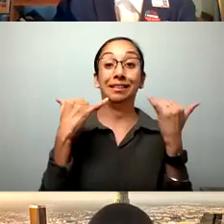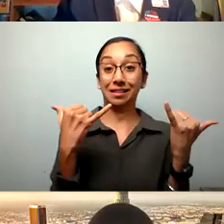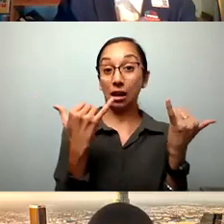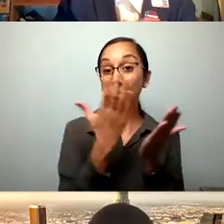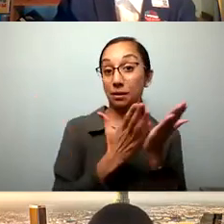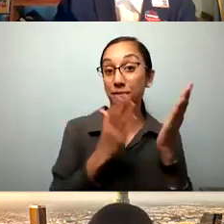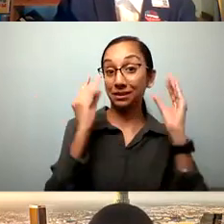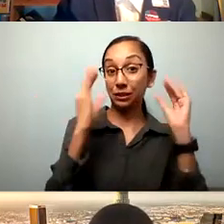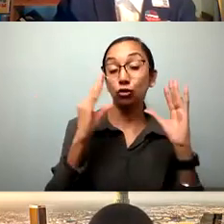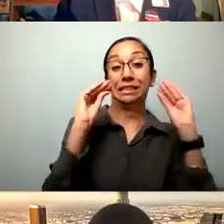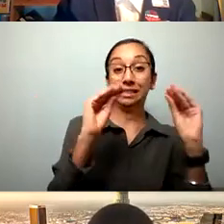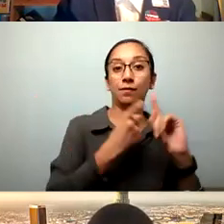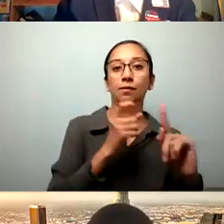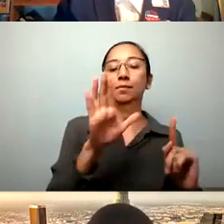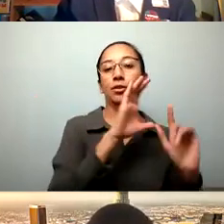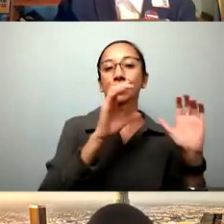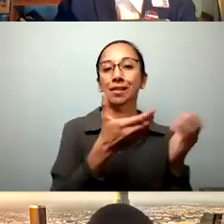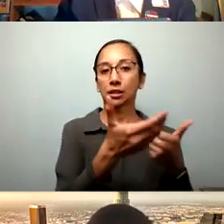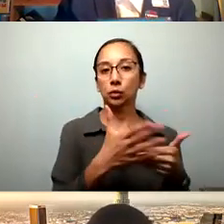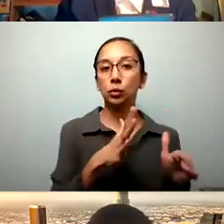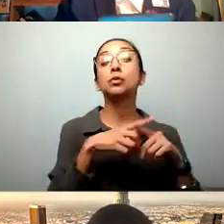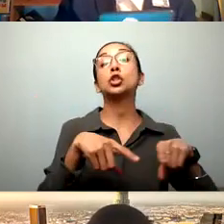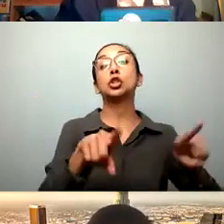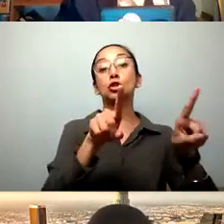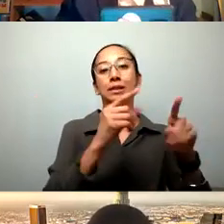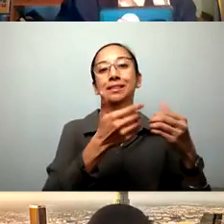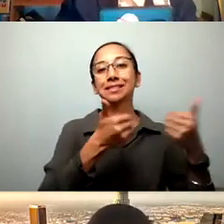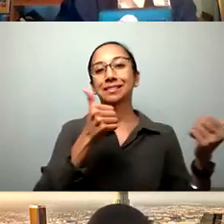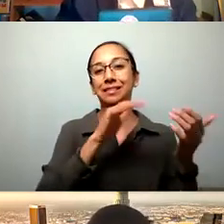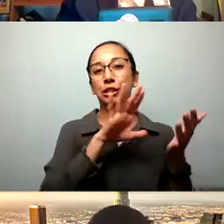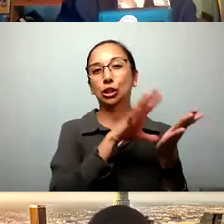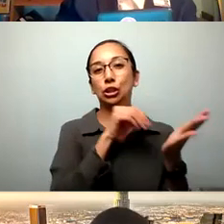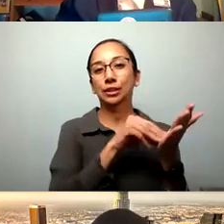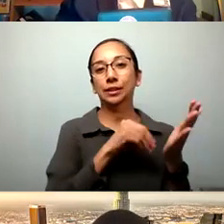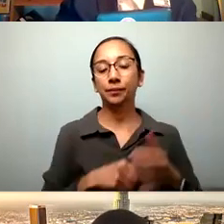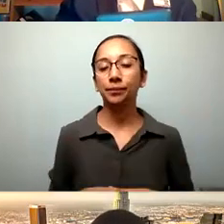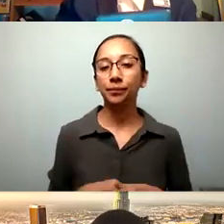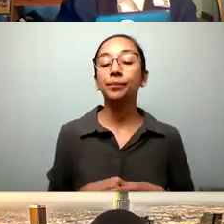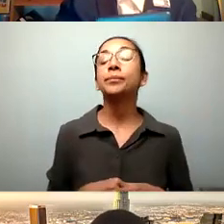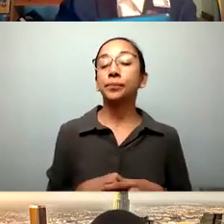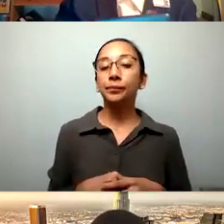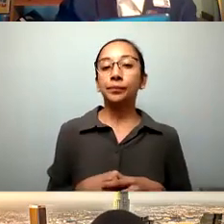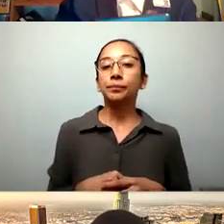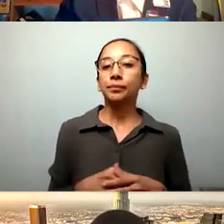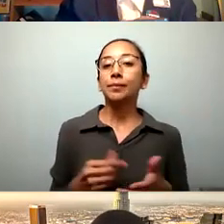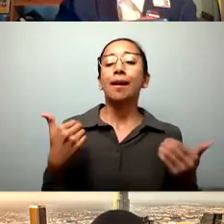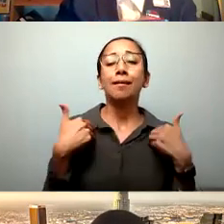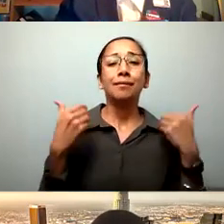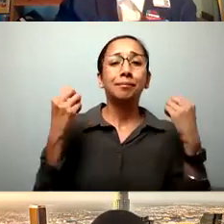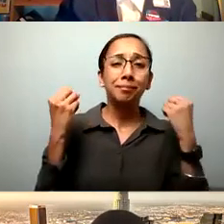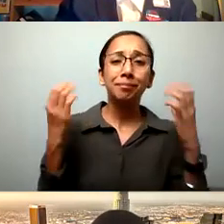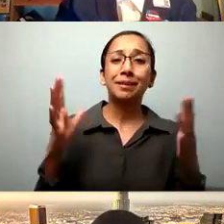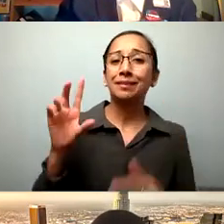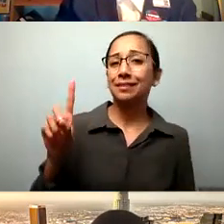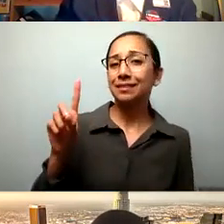from their classrooms during distance learning. And we have lots of digital tools for our teachers and our students to